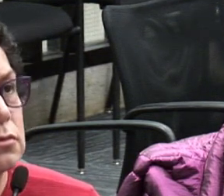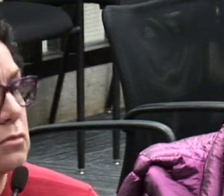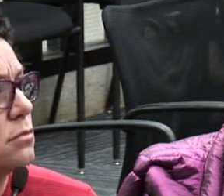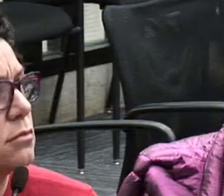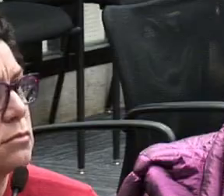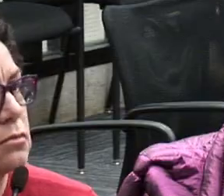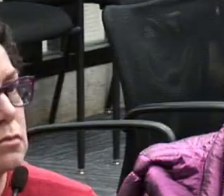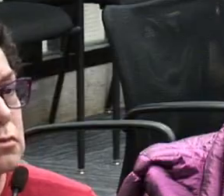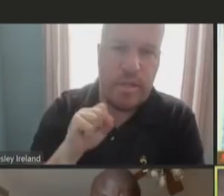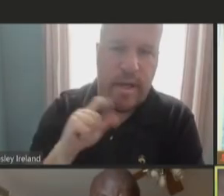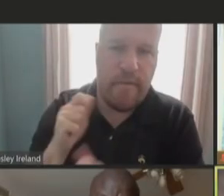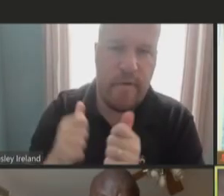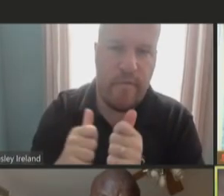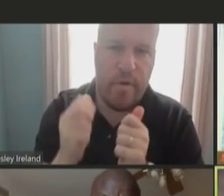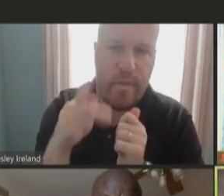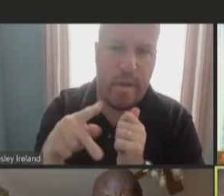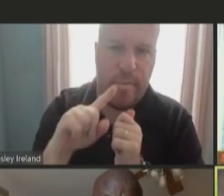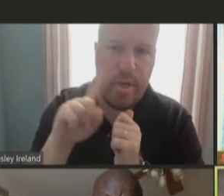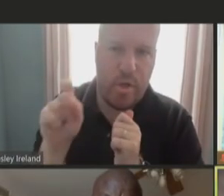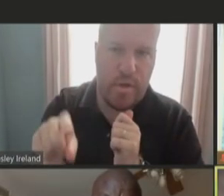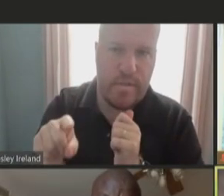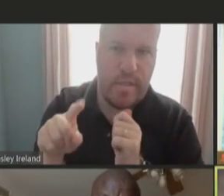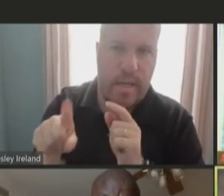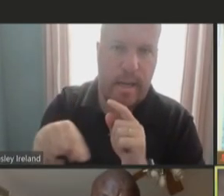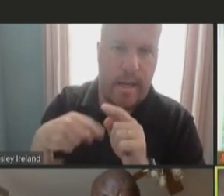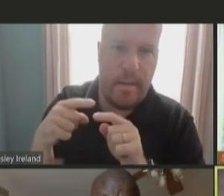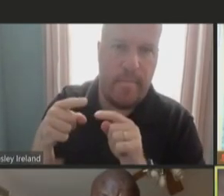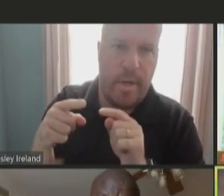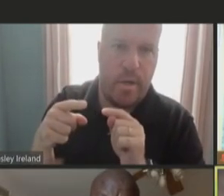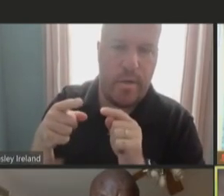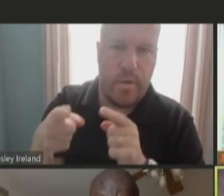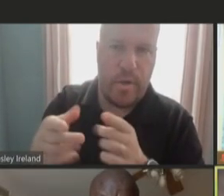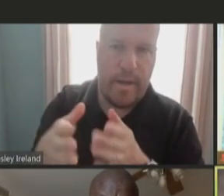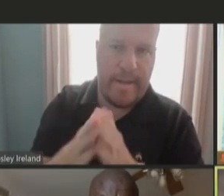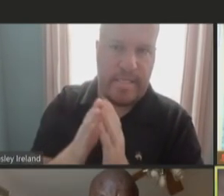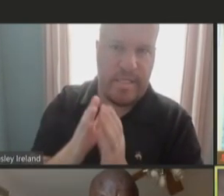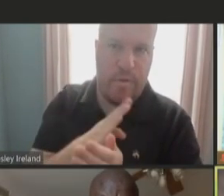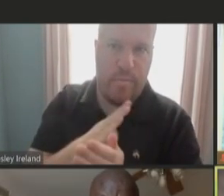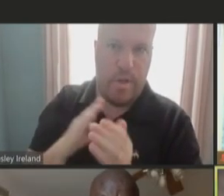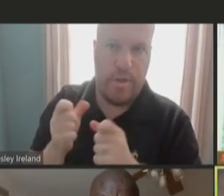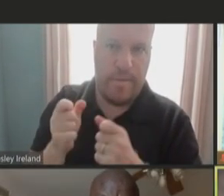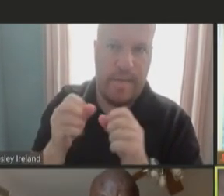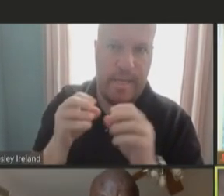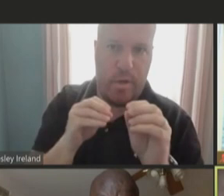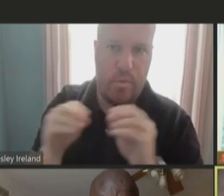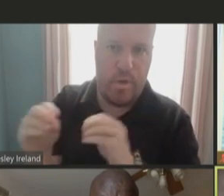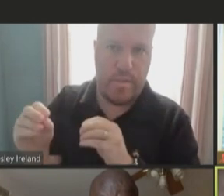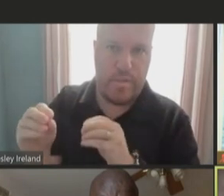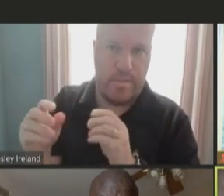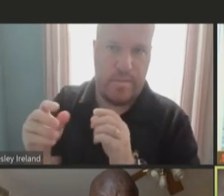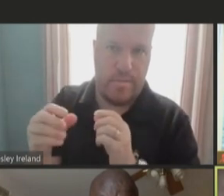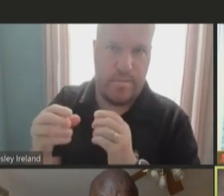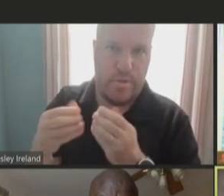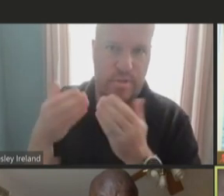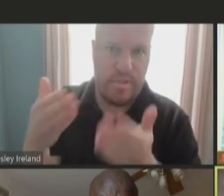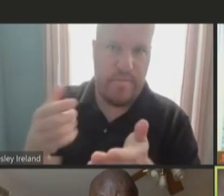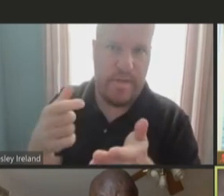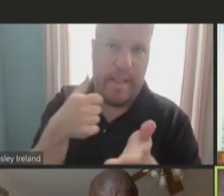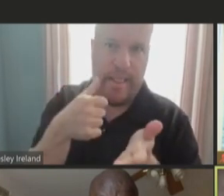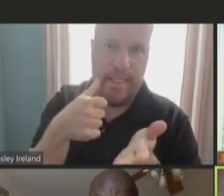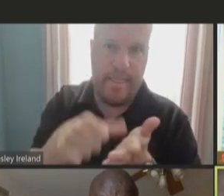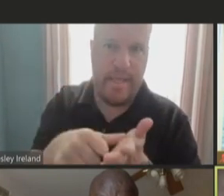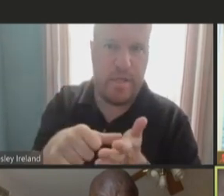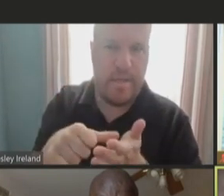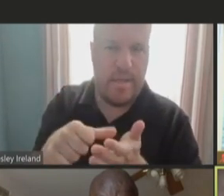And this is Wes. I do actually have a follow-up question for you, Patricia, about your asks for the